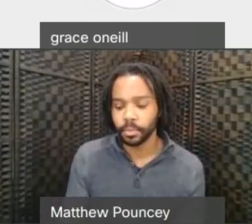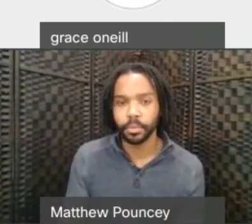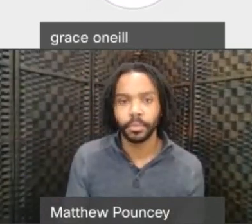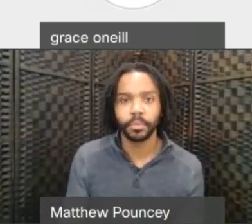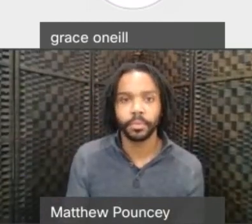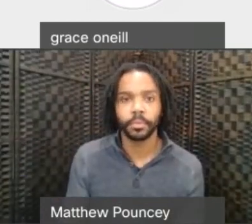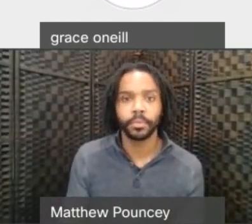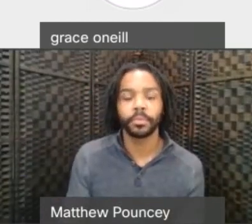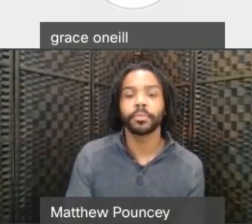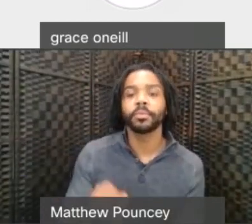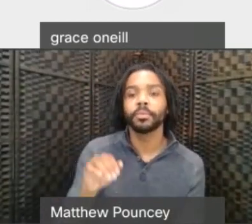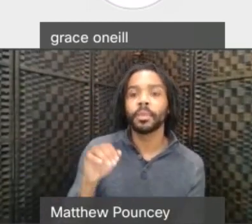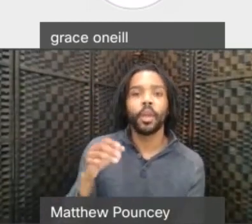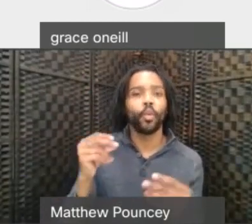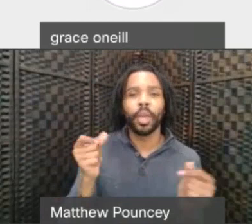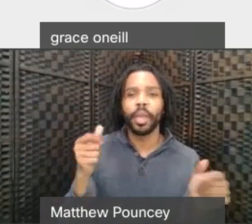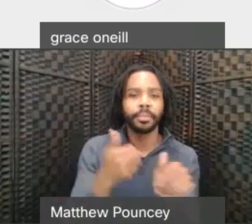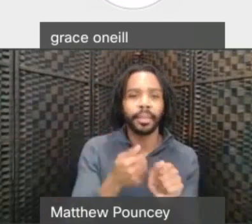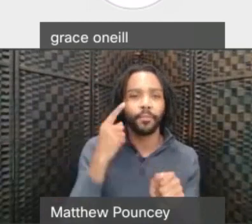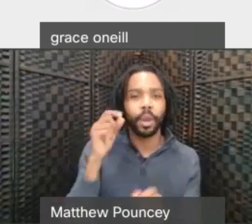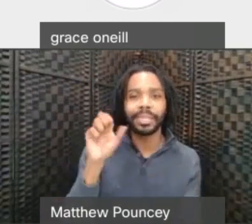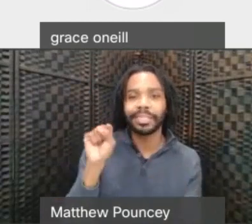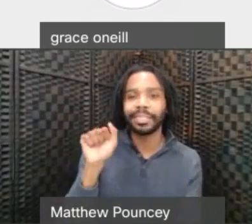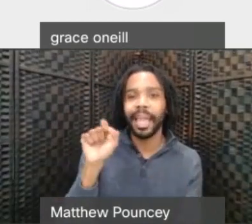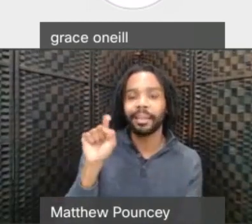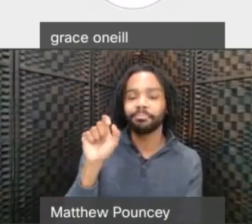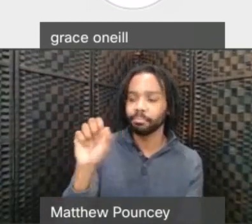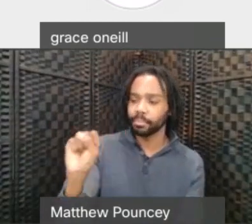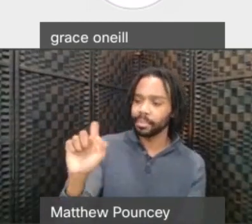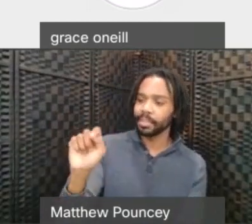A quick update on Station MD. The